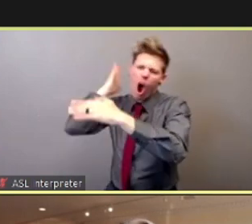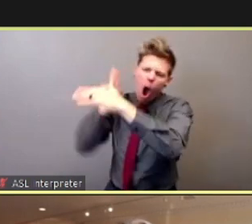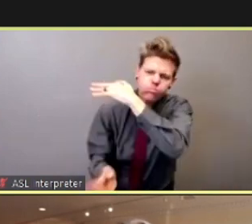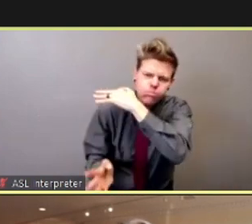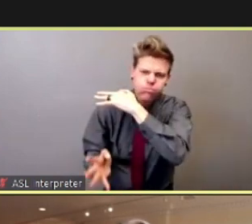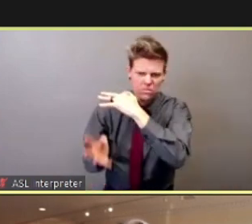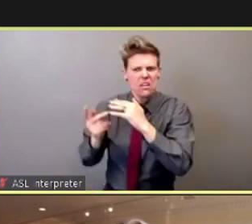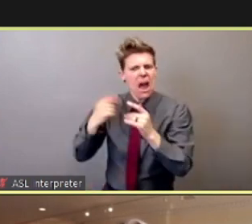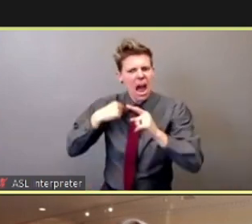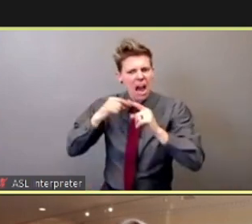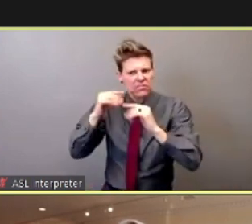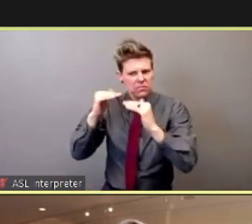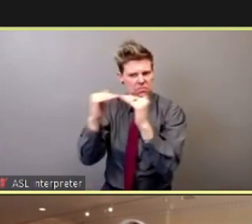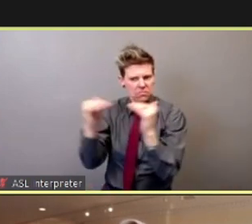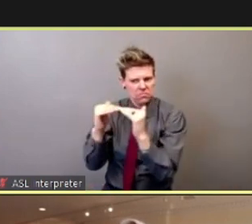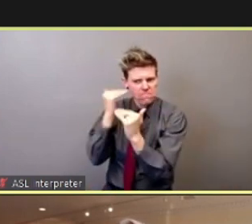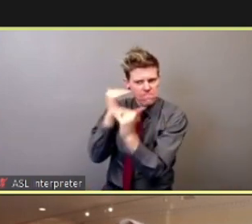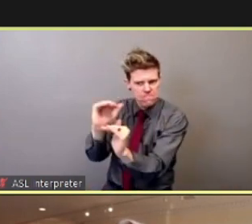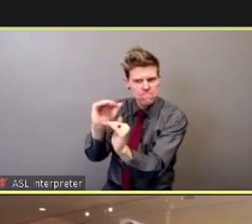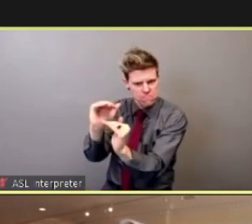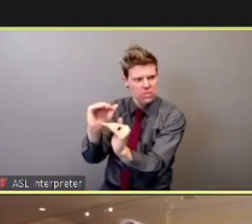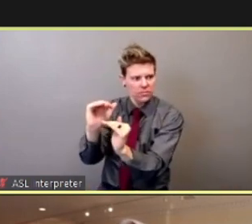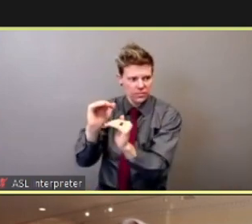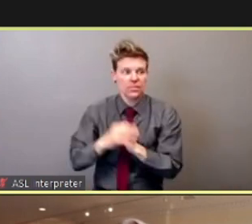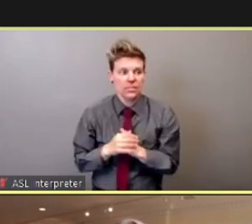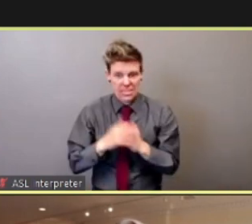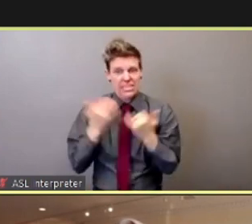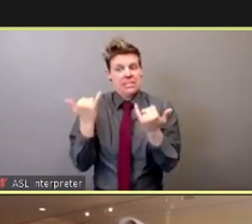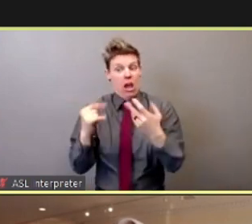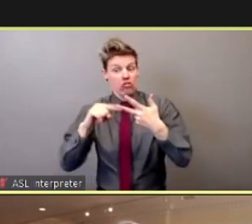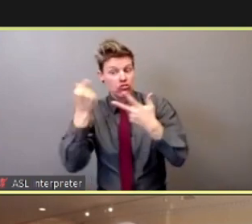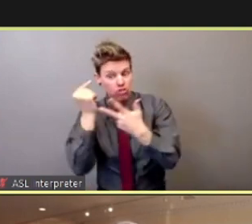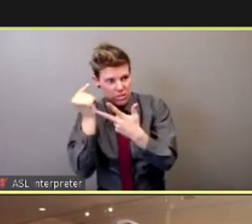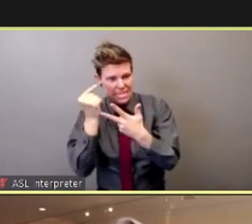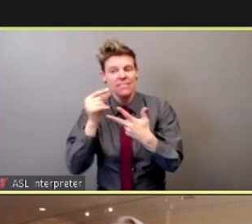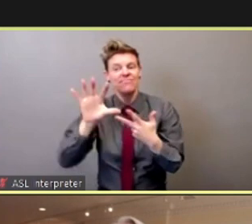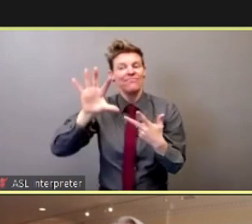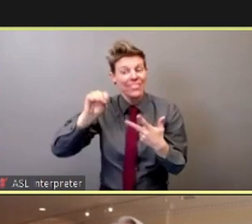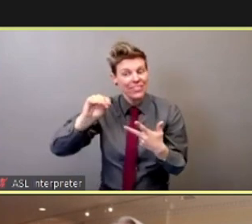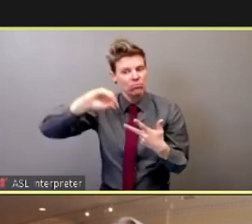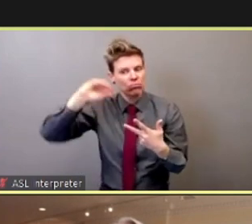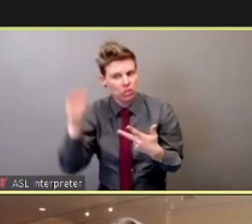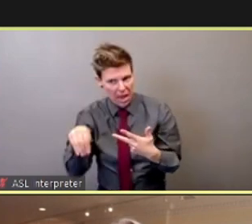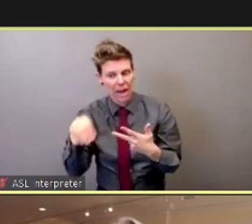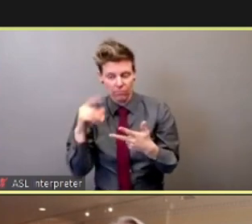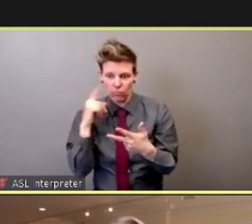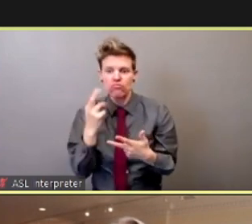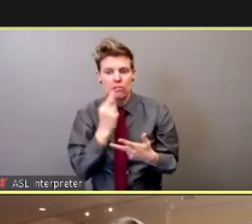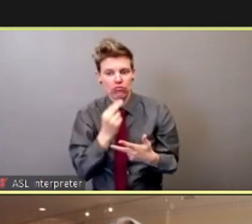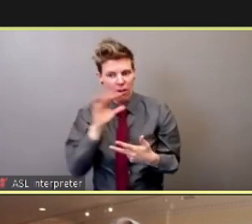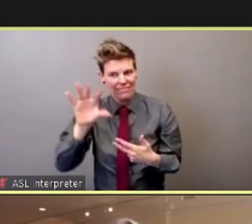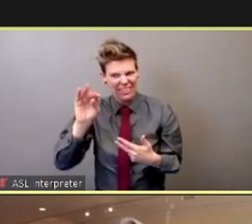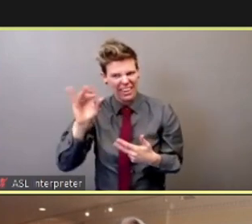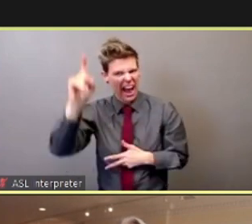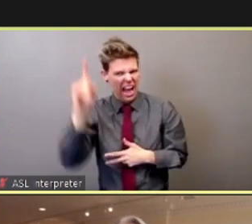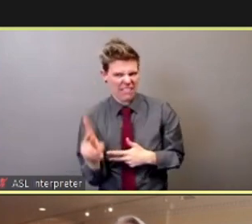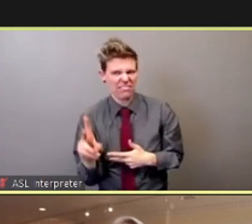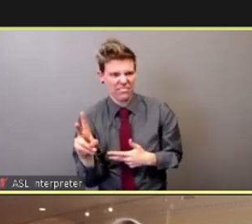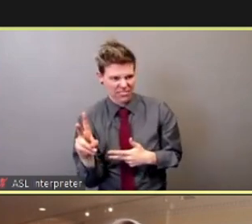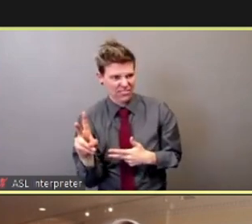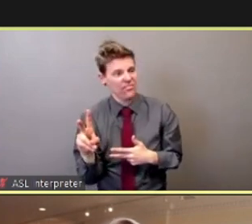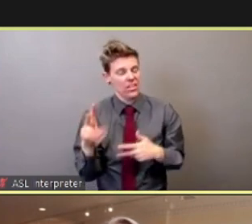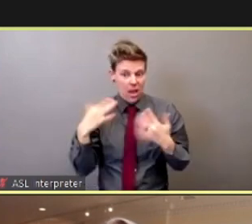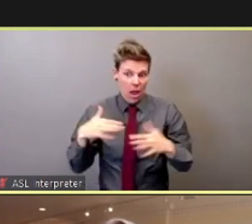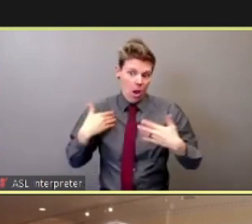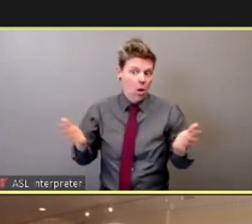Most important thing here is 50% indoor dining. And it's really a boost to those restaurants. They need us, but